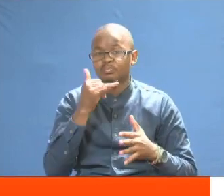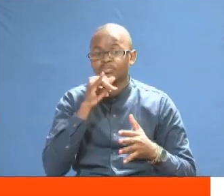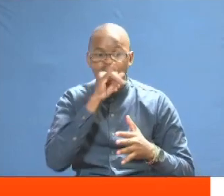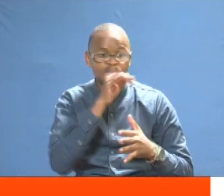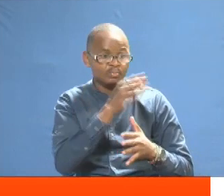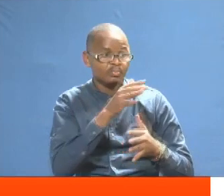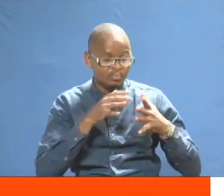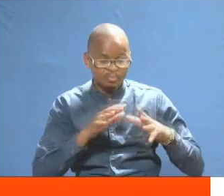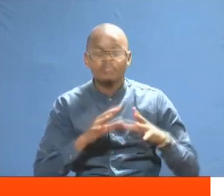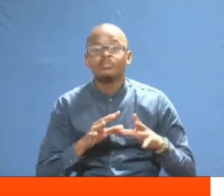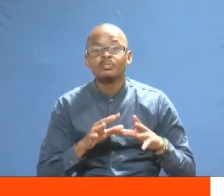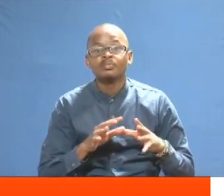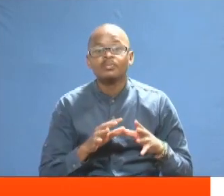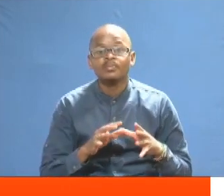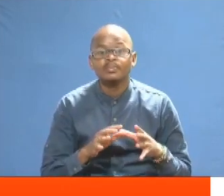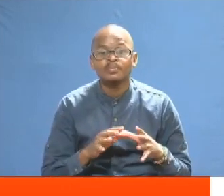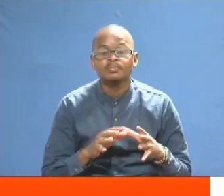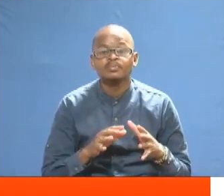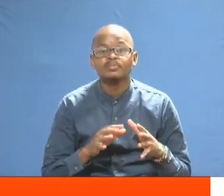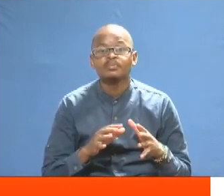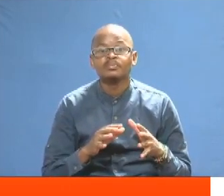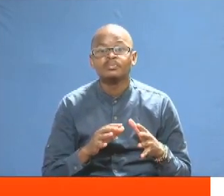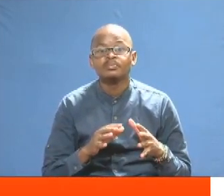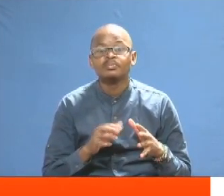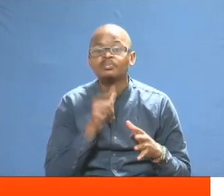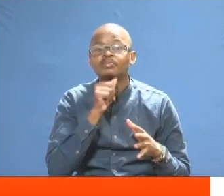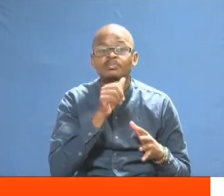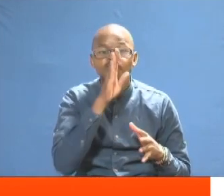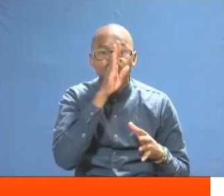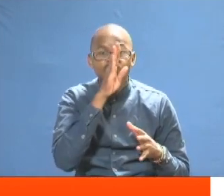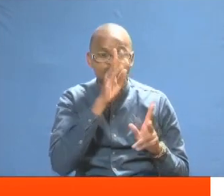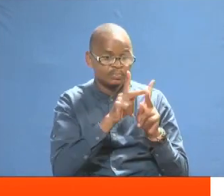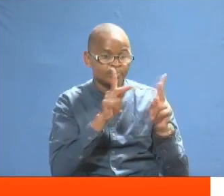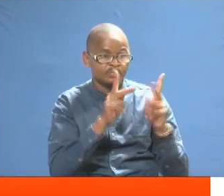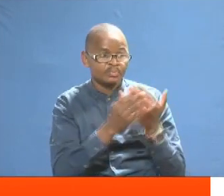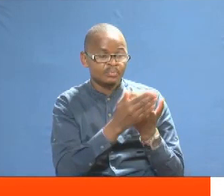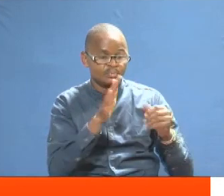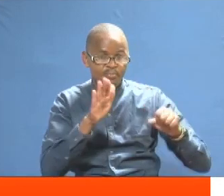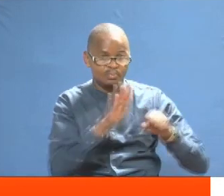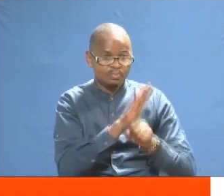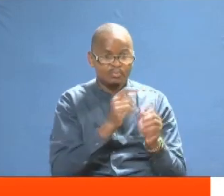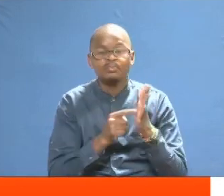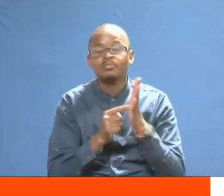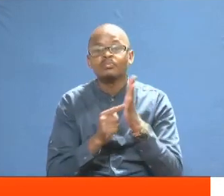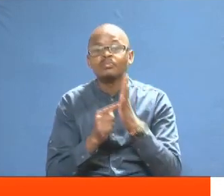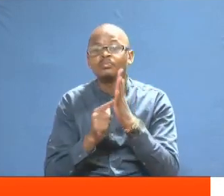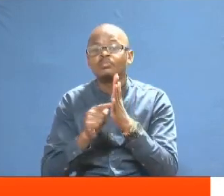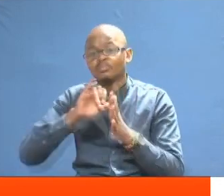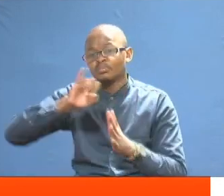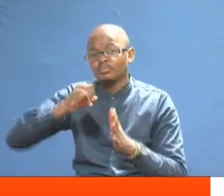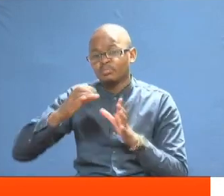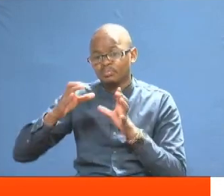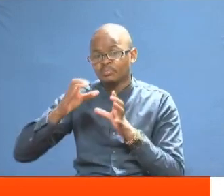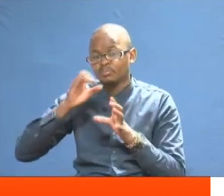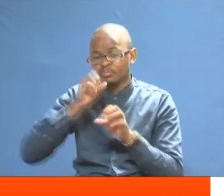is these people? Why are these people not being very careful? Because it shows that the Jubilee